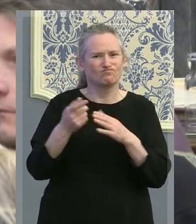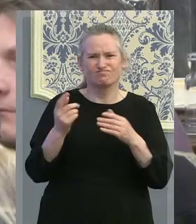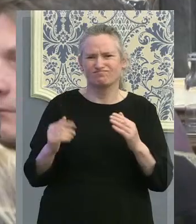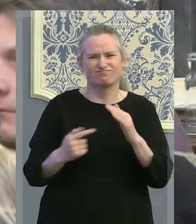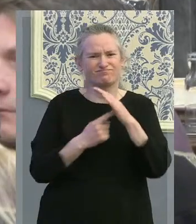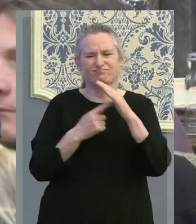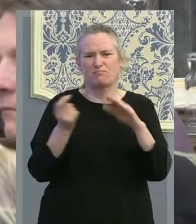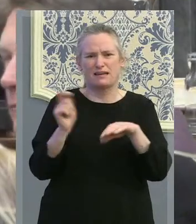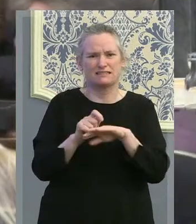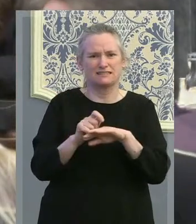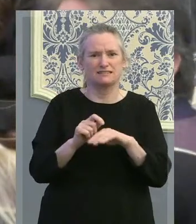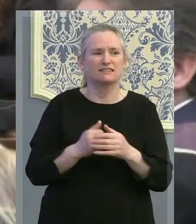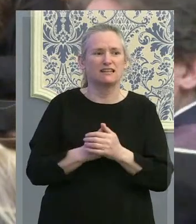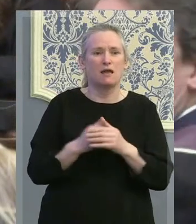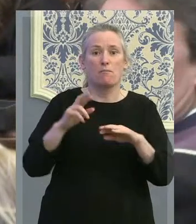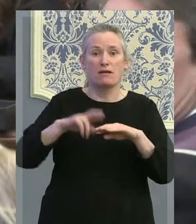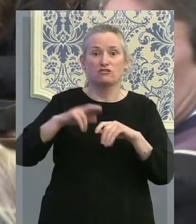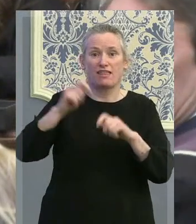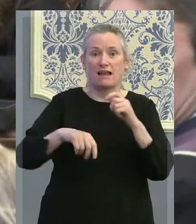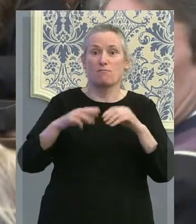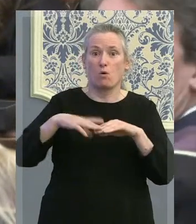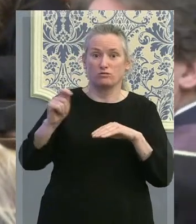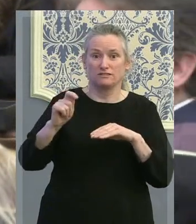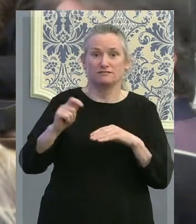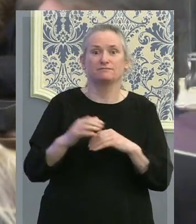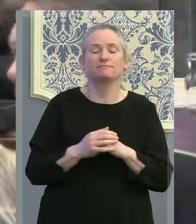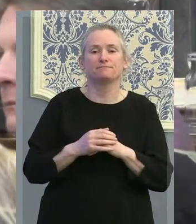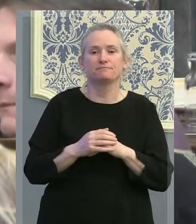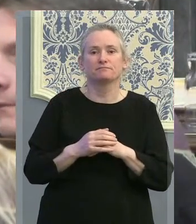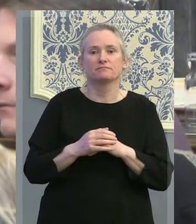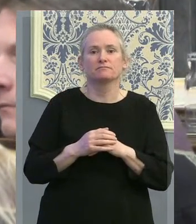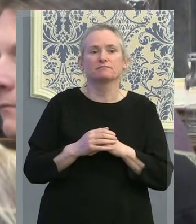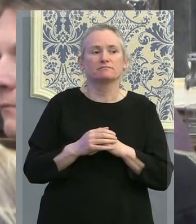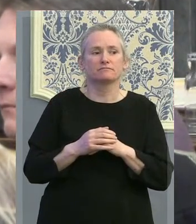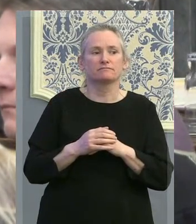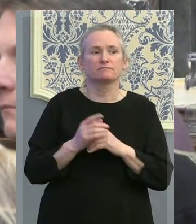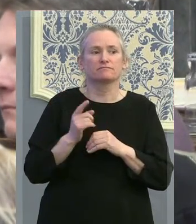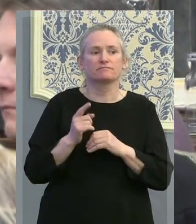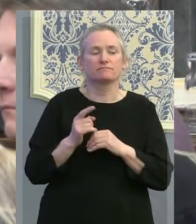of them and is better than most of them. And he has performed